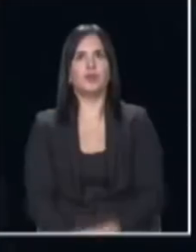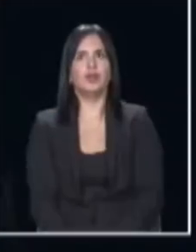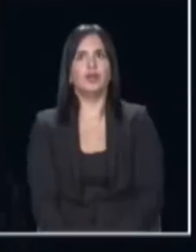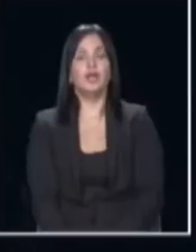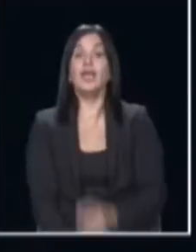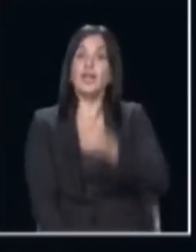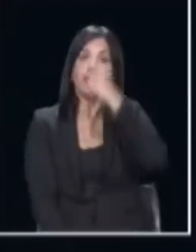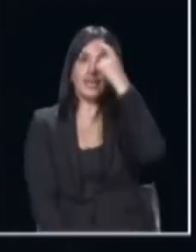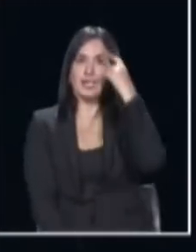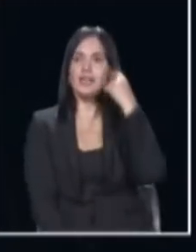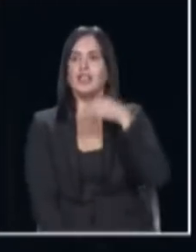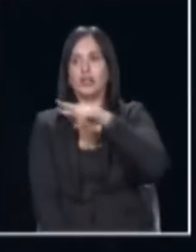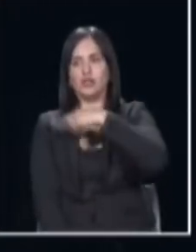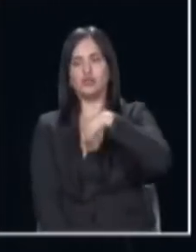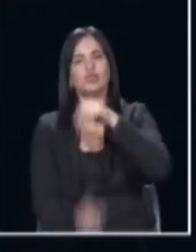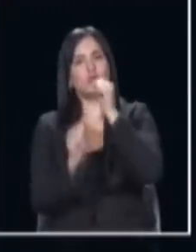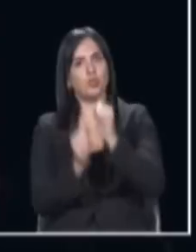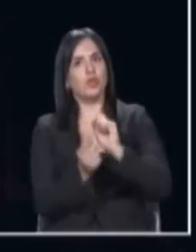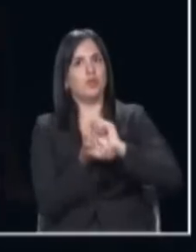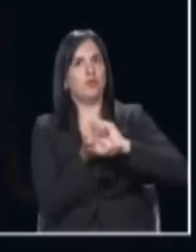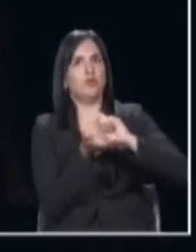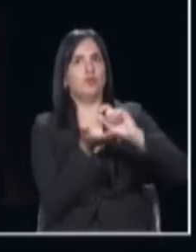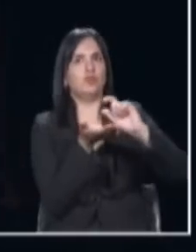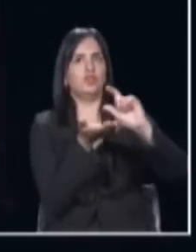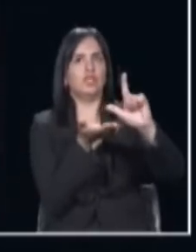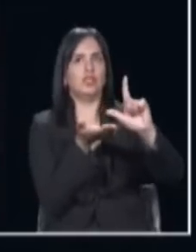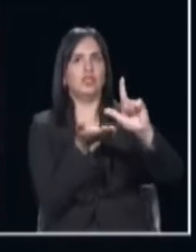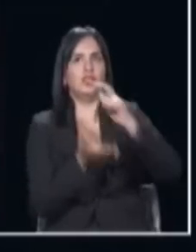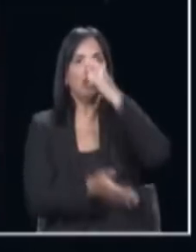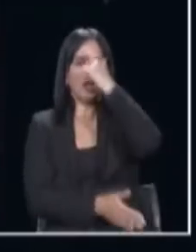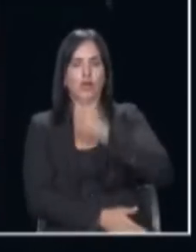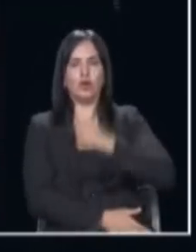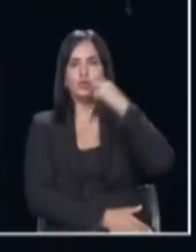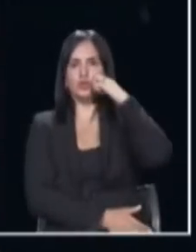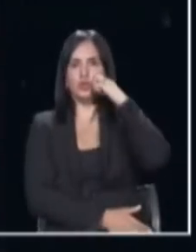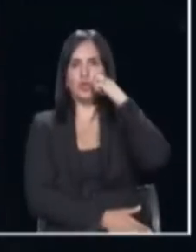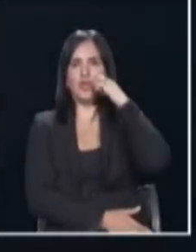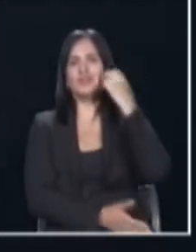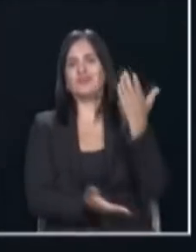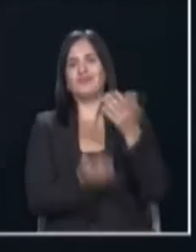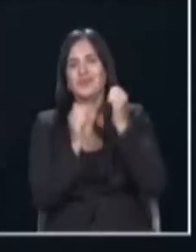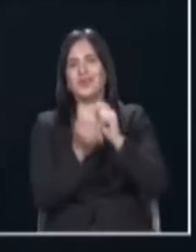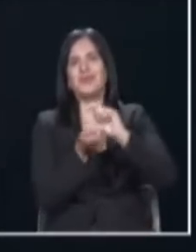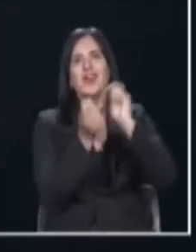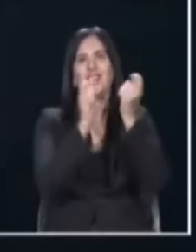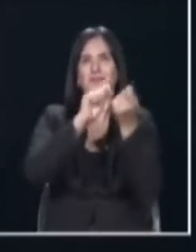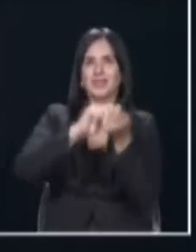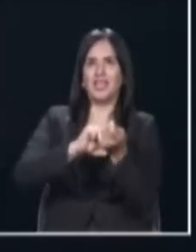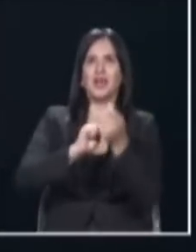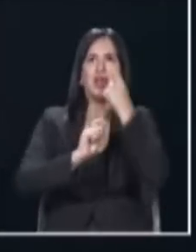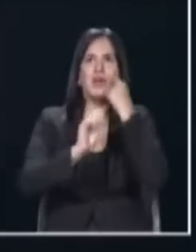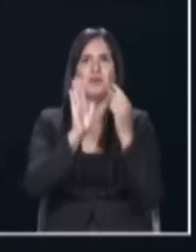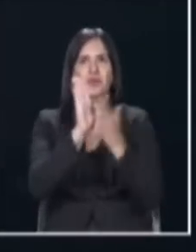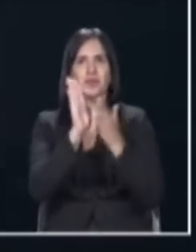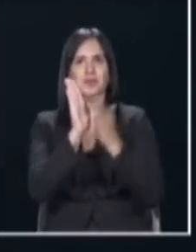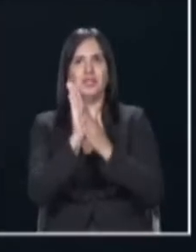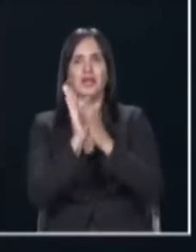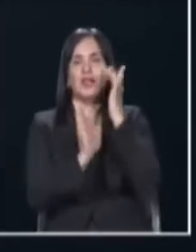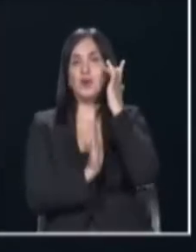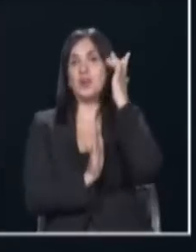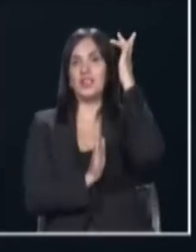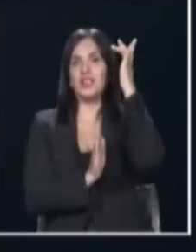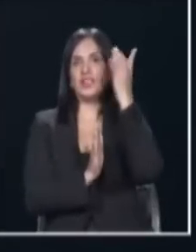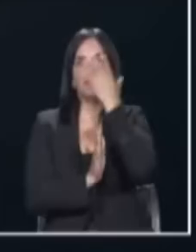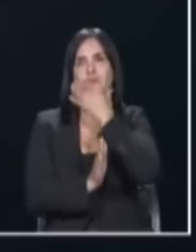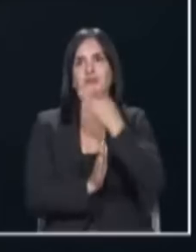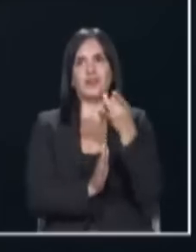worlds I believe that humans are remarkably adaptive species and we have shown remarkable Ingenuity attacking